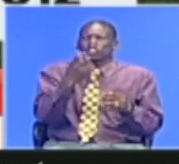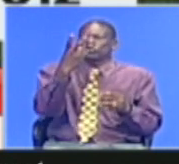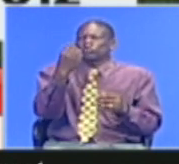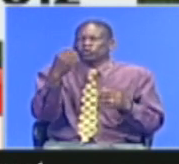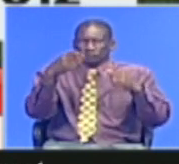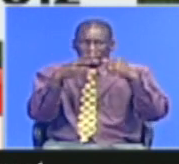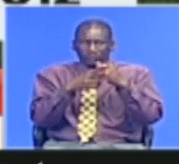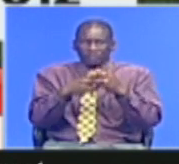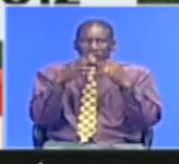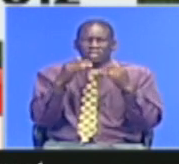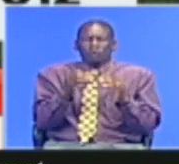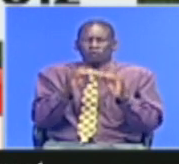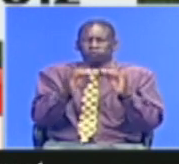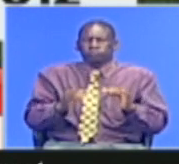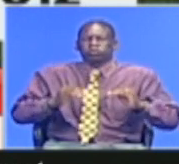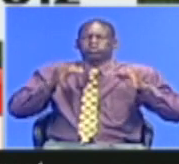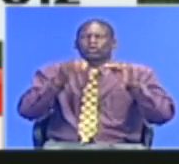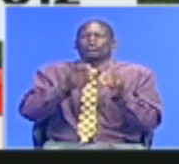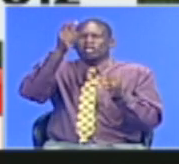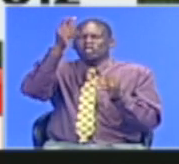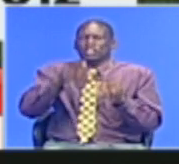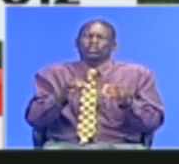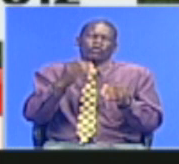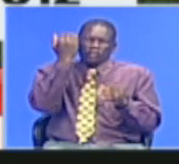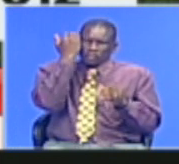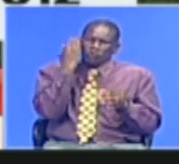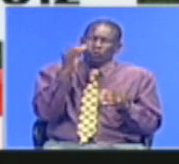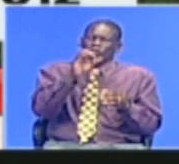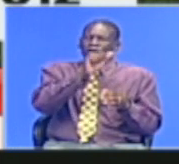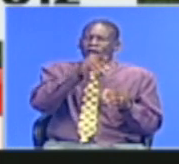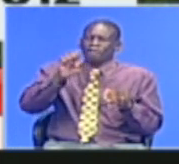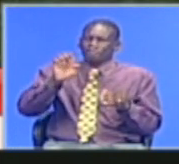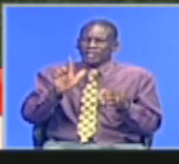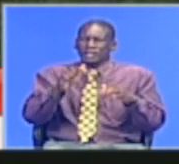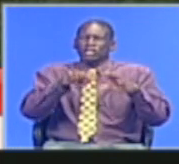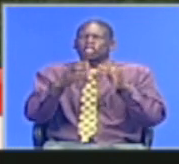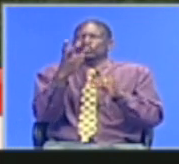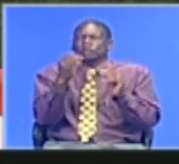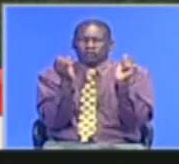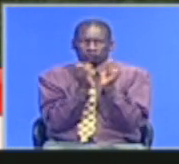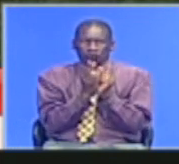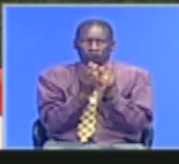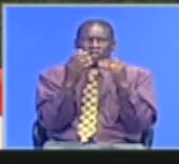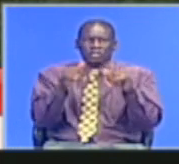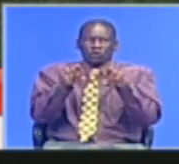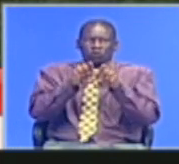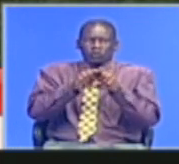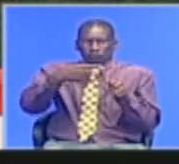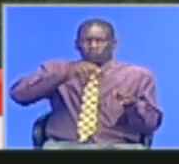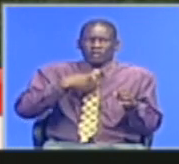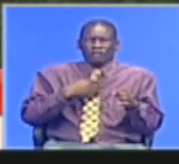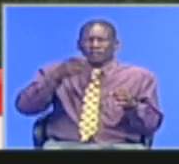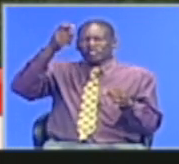was then elevated to the judge of the Court of Appeal back in 2012. Also, we have